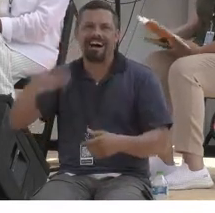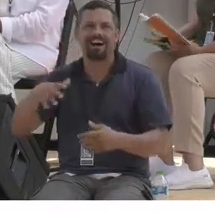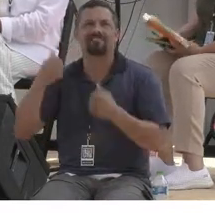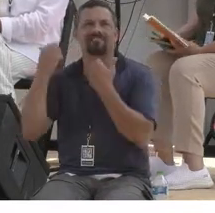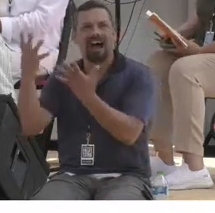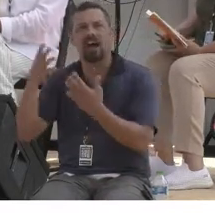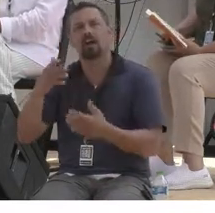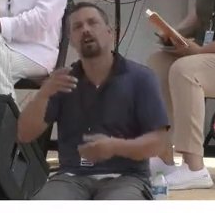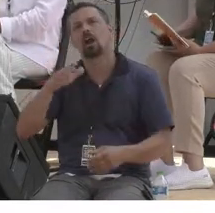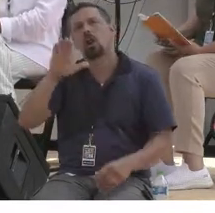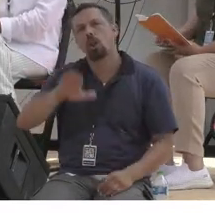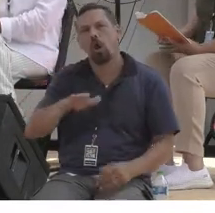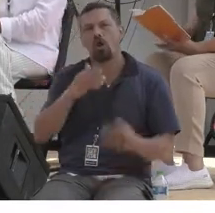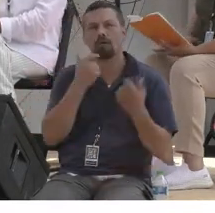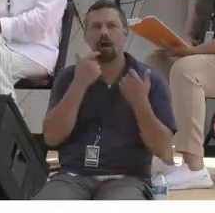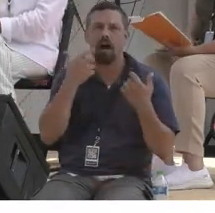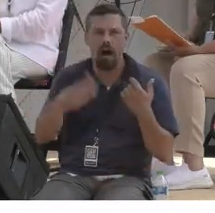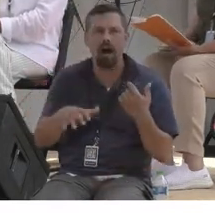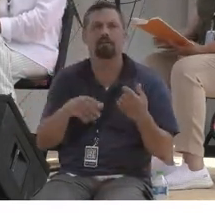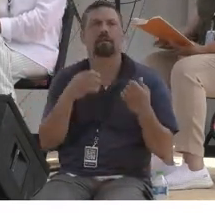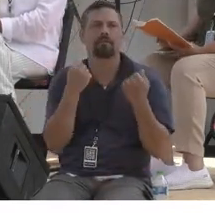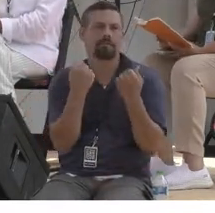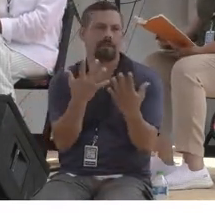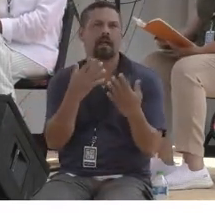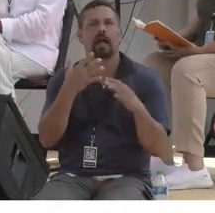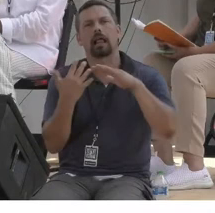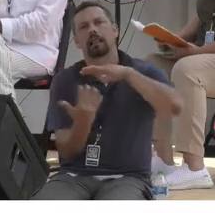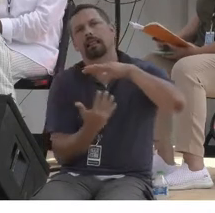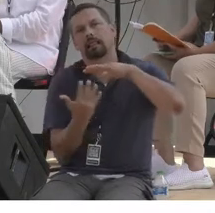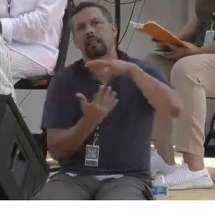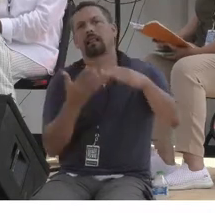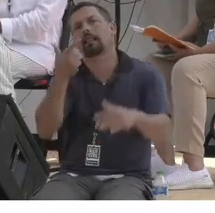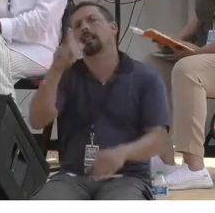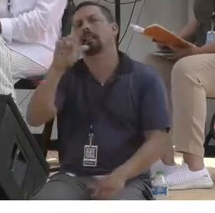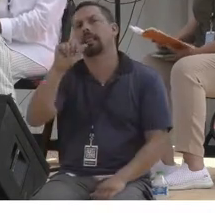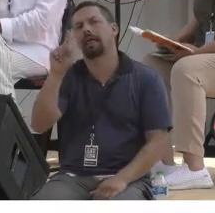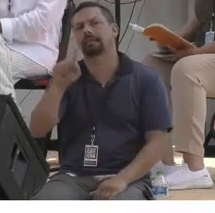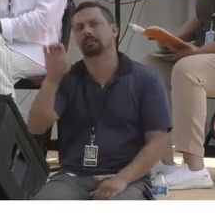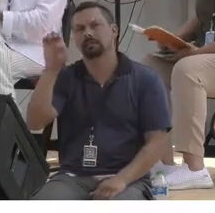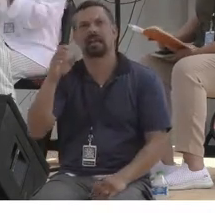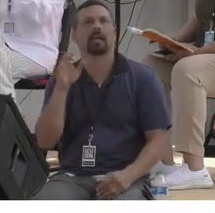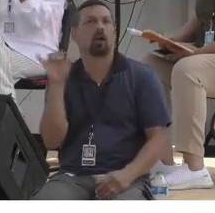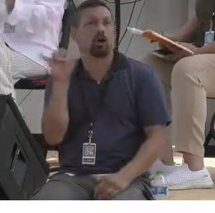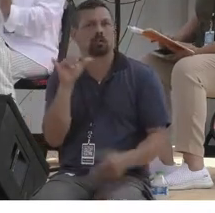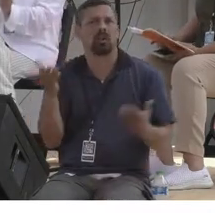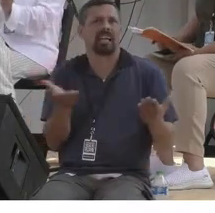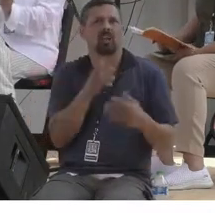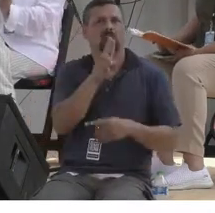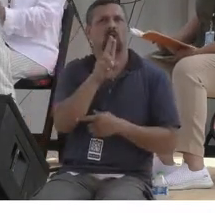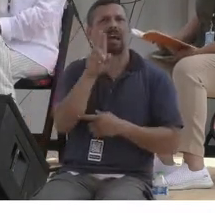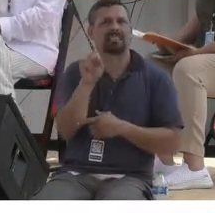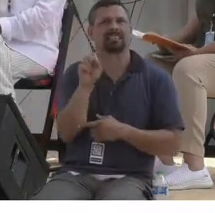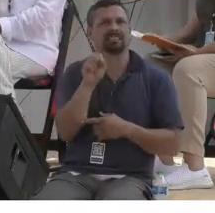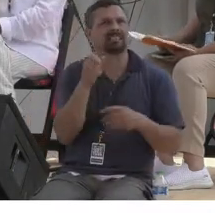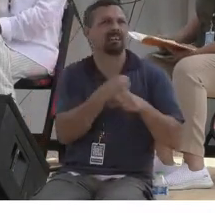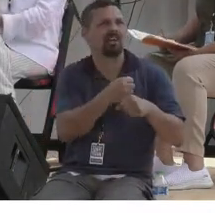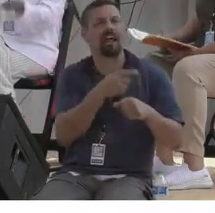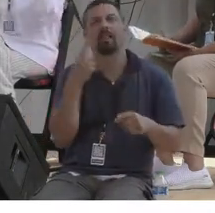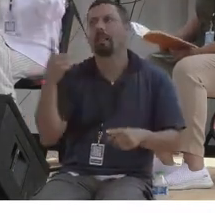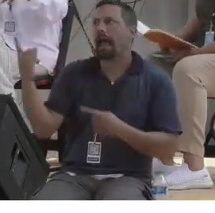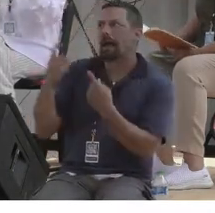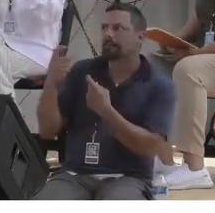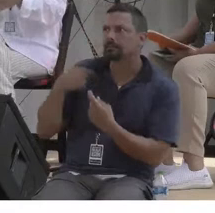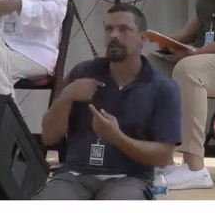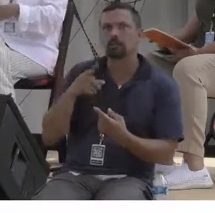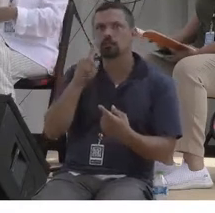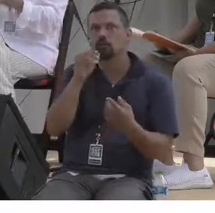low-fire glazes. And we source it all from the U.S., by the way. Even when I came here to the festival, they were asking me, do you